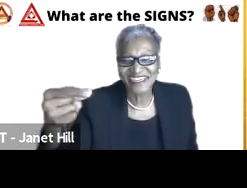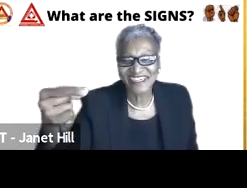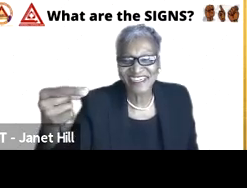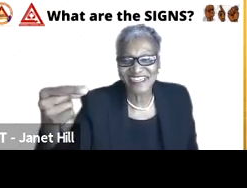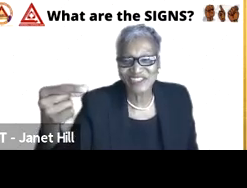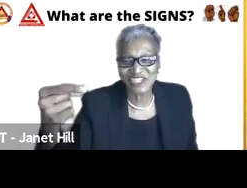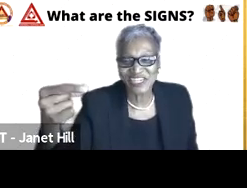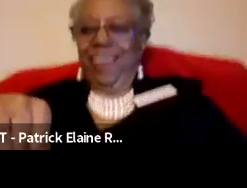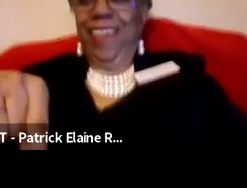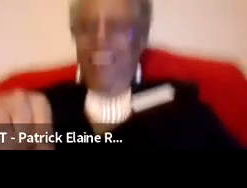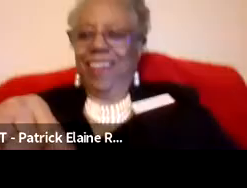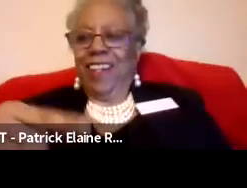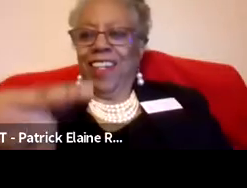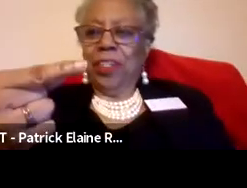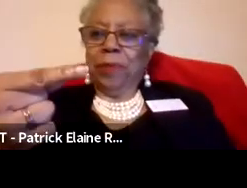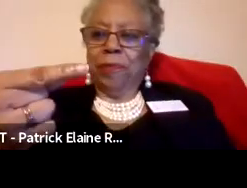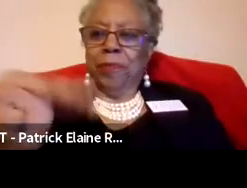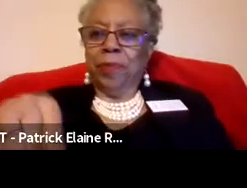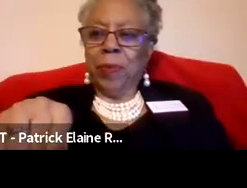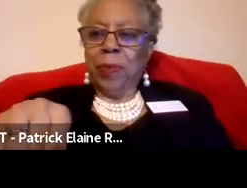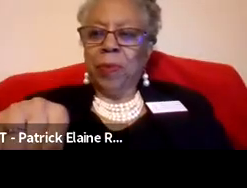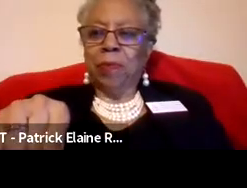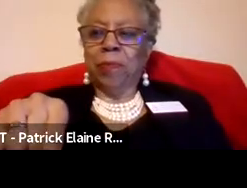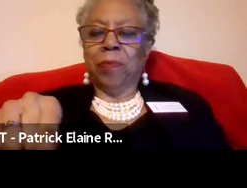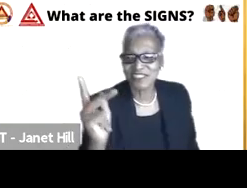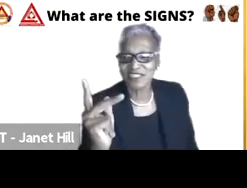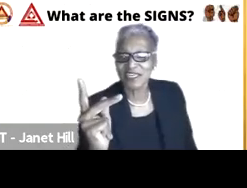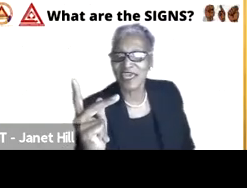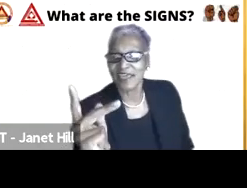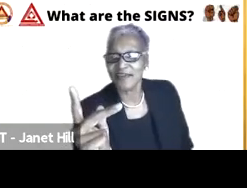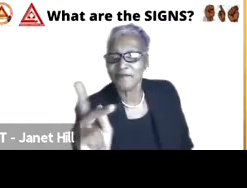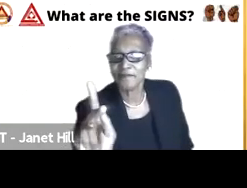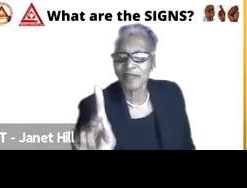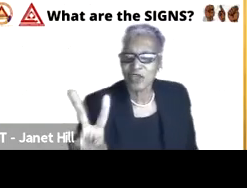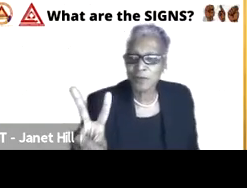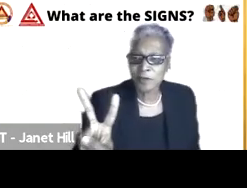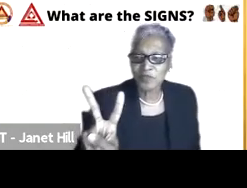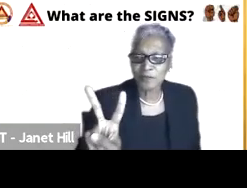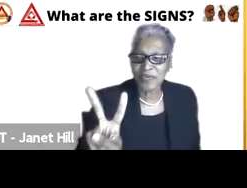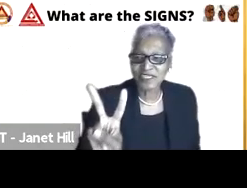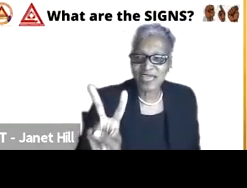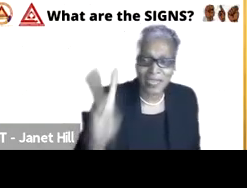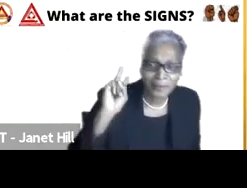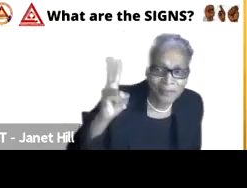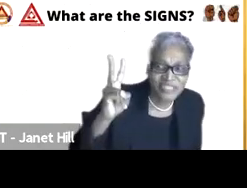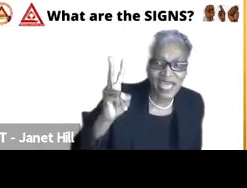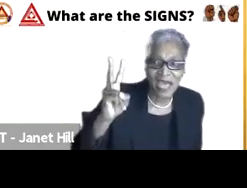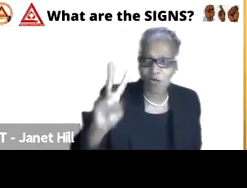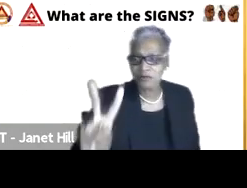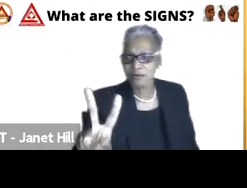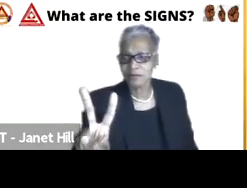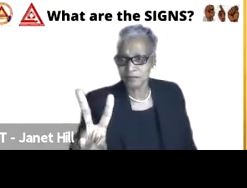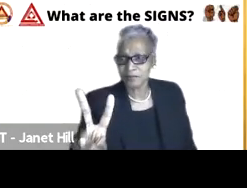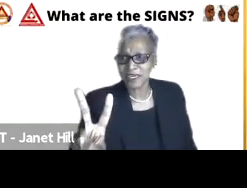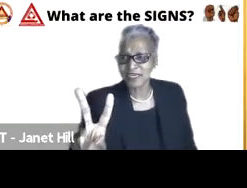Okay. Again, GQ. All right. Now this is the K. You remember the peace sign? Peace